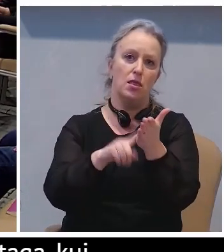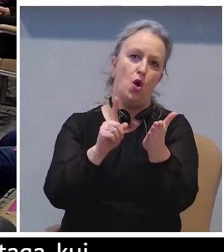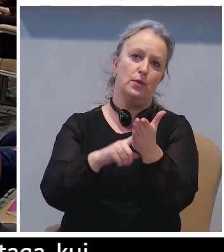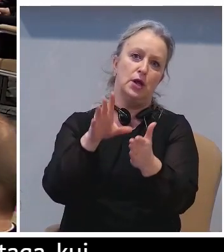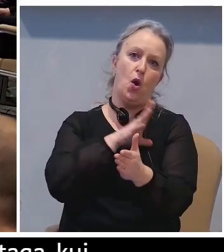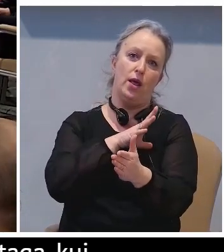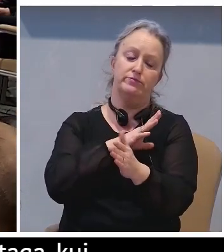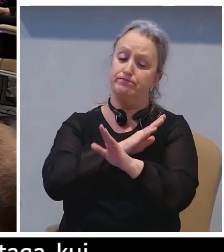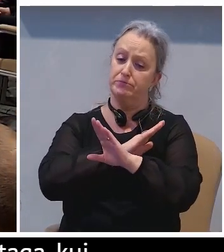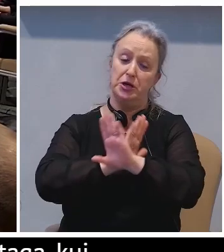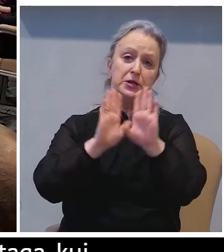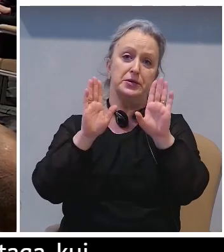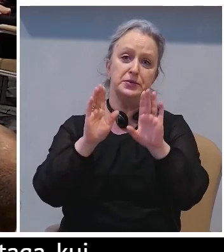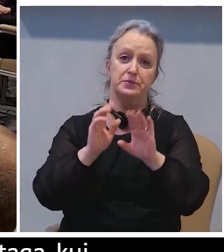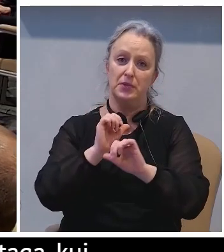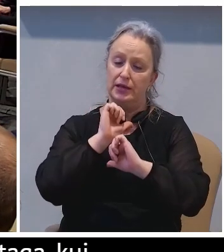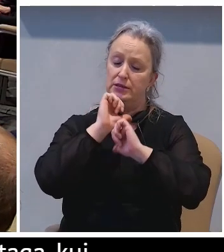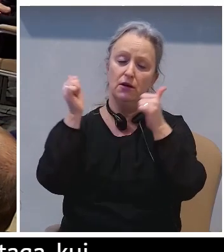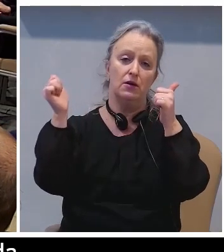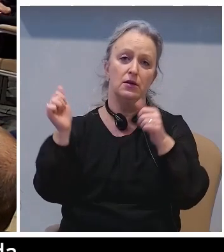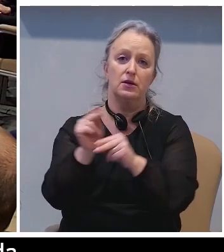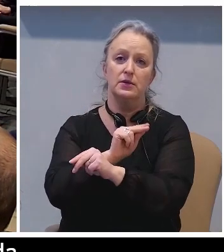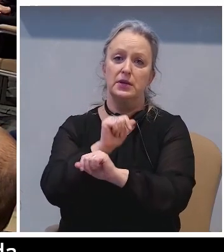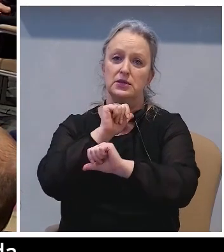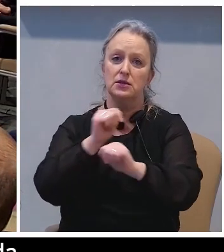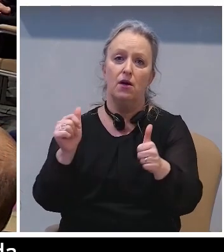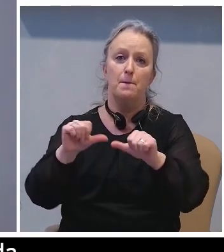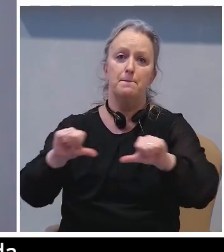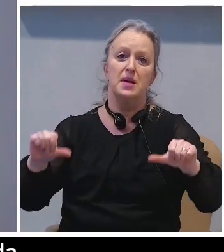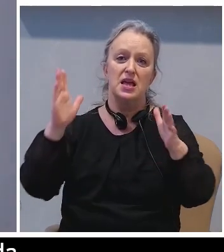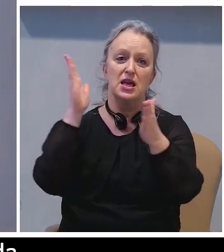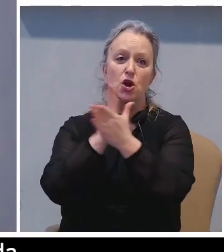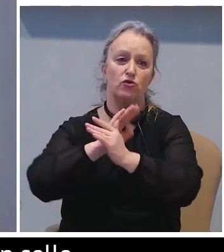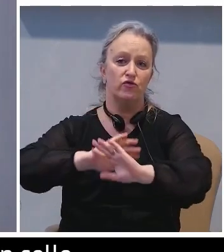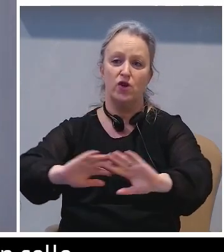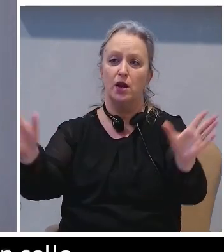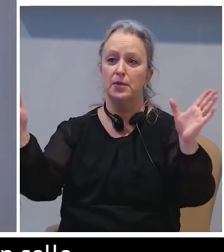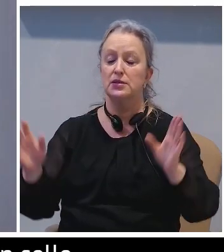kõik meile öeldi you ära, can't et ei saa understand the seda ravimit. difference, but we were refused because of this. Jaa, üks